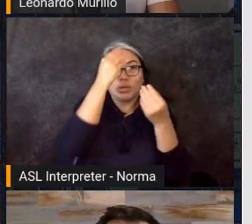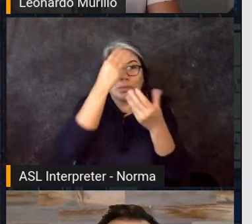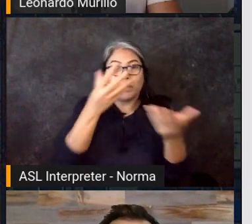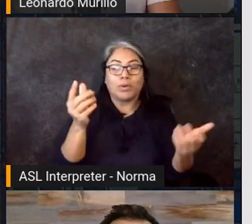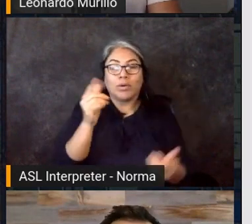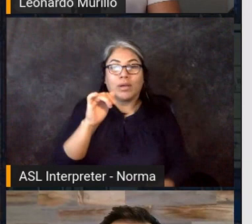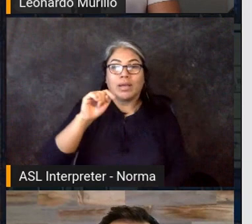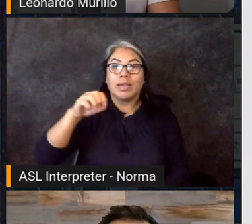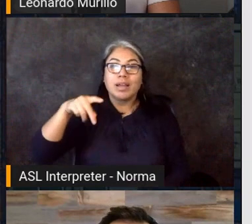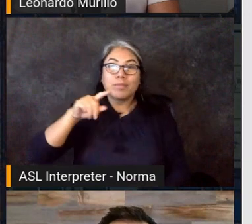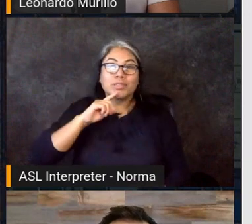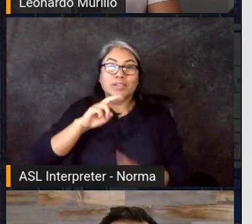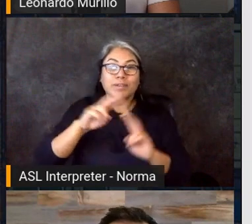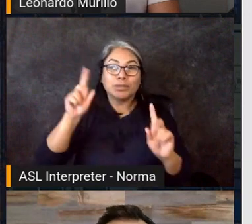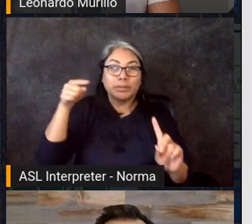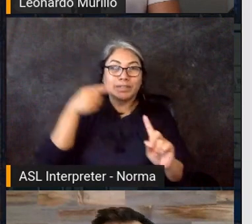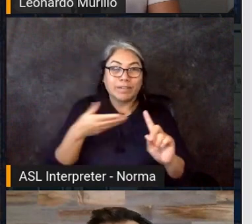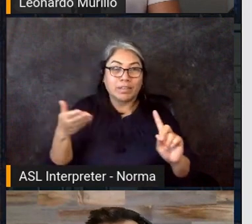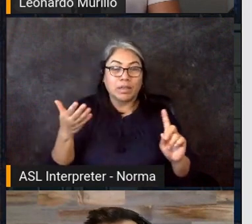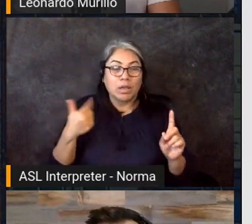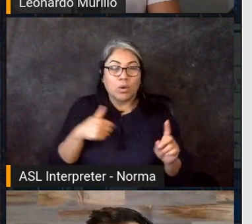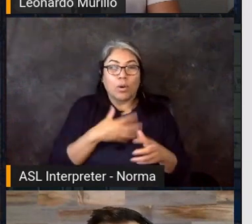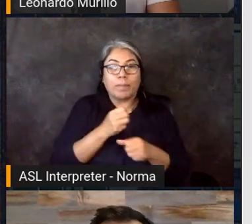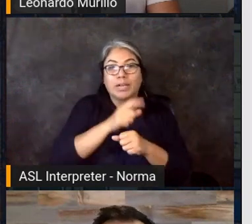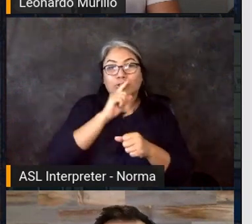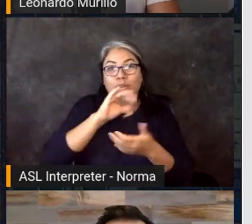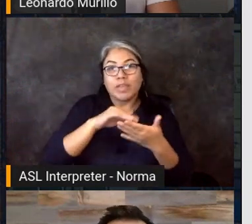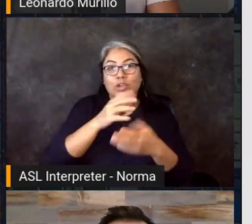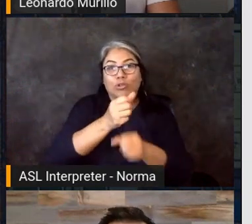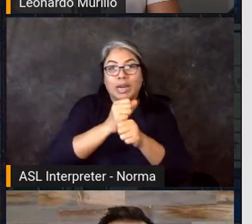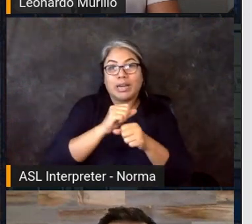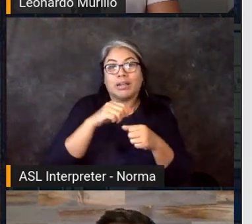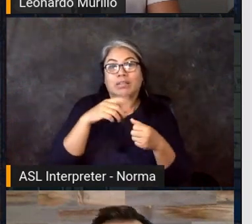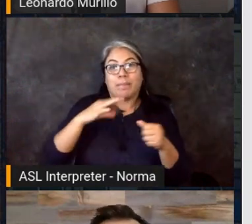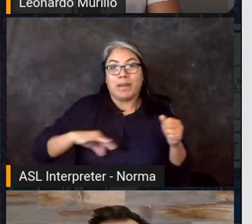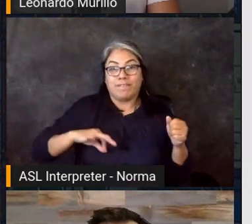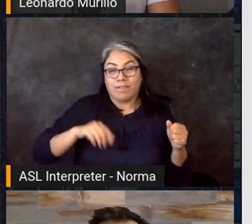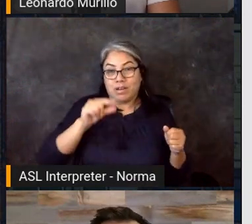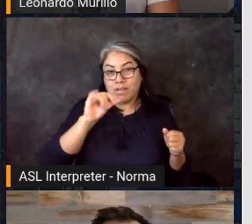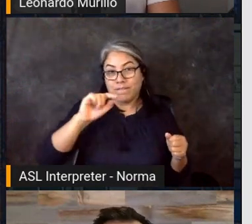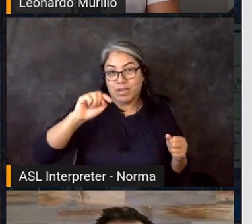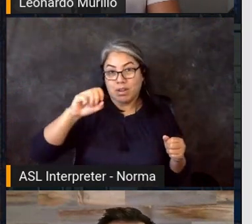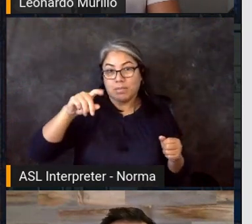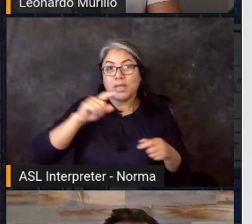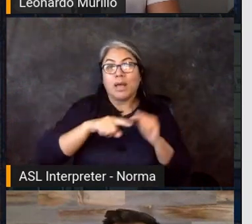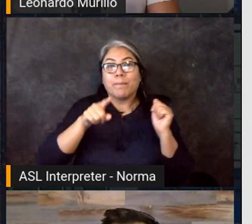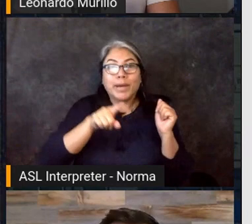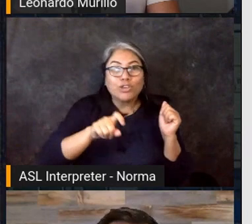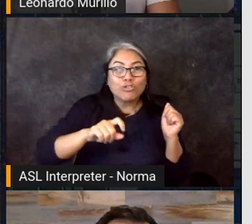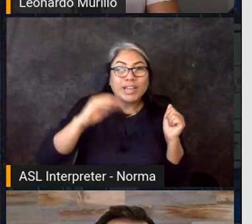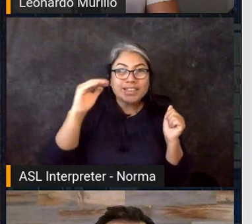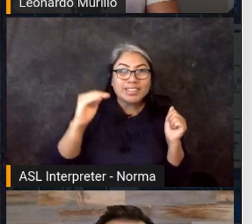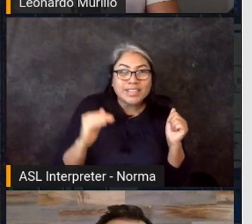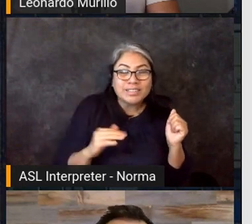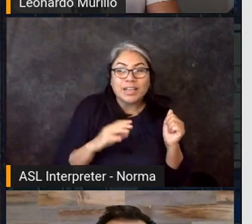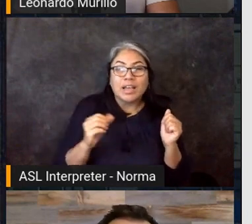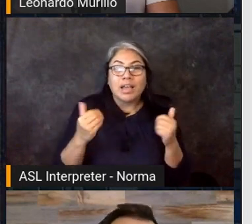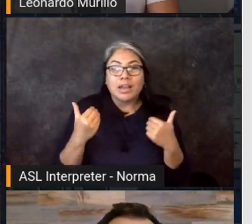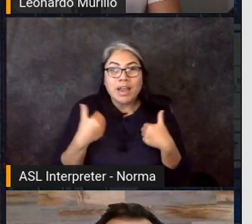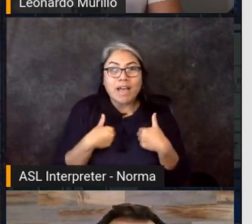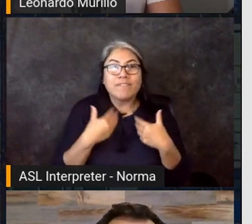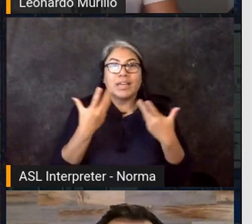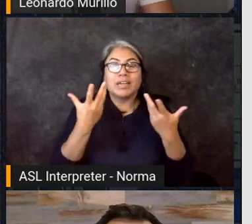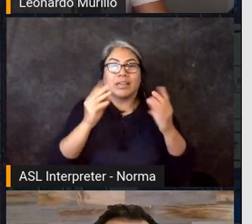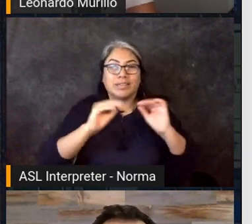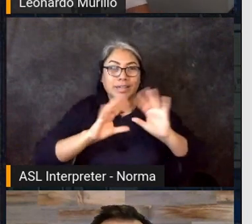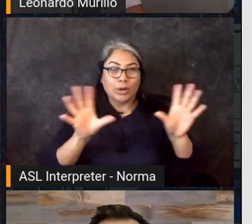specific thing, and we want to make sure that you're getting the benefit of GitOps, but you need these things, and having declarative infrastructure as code is just